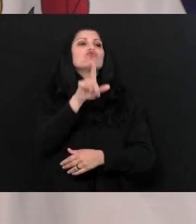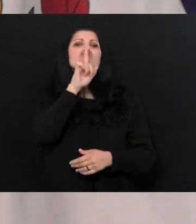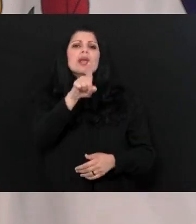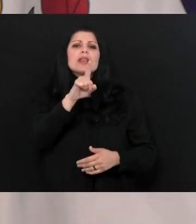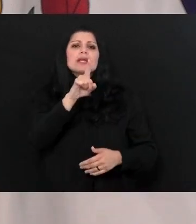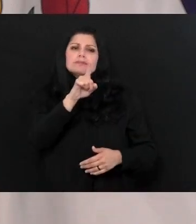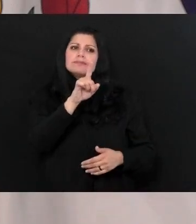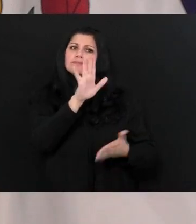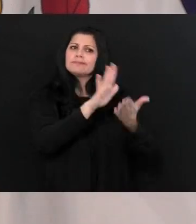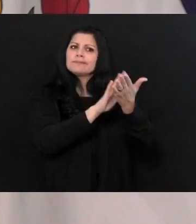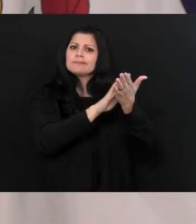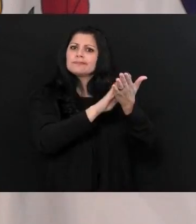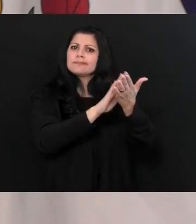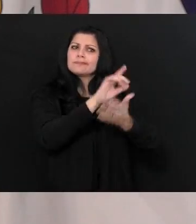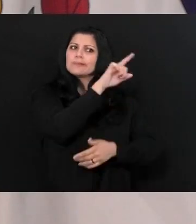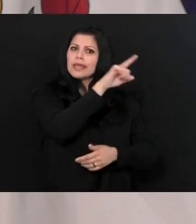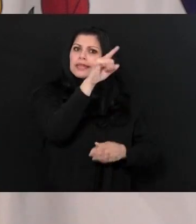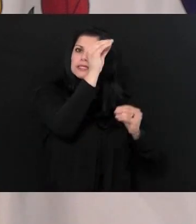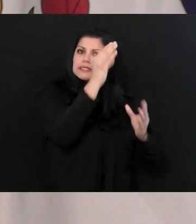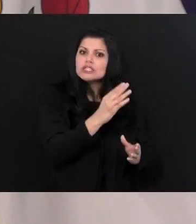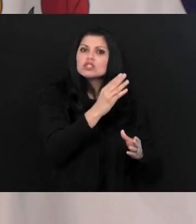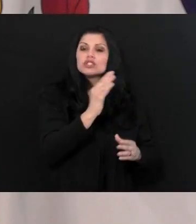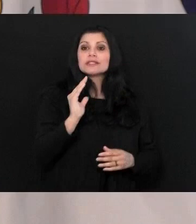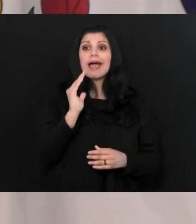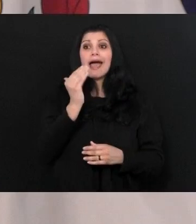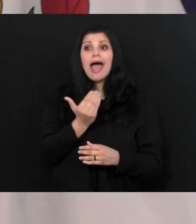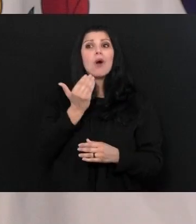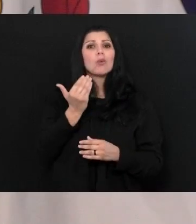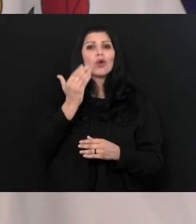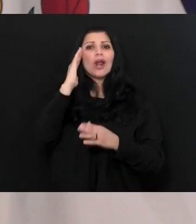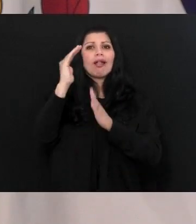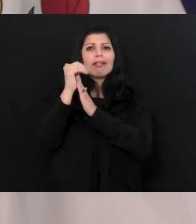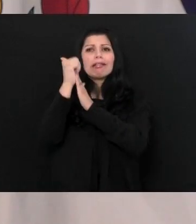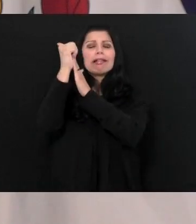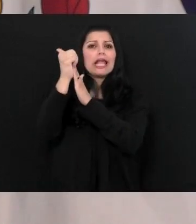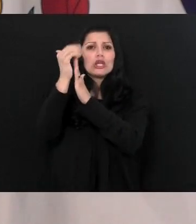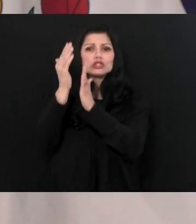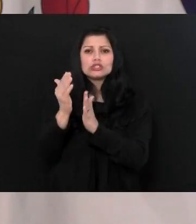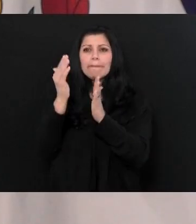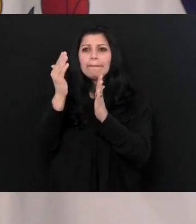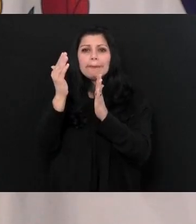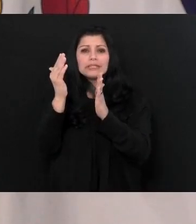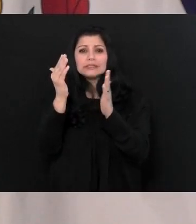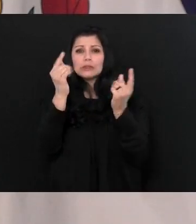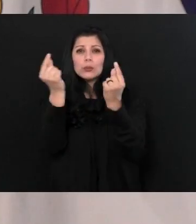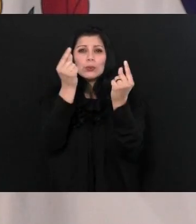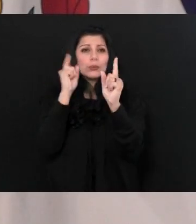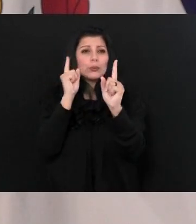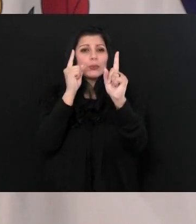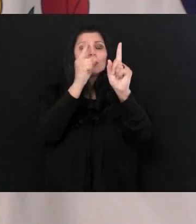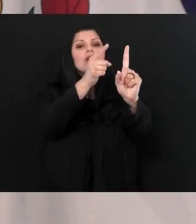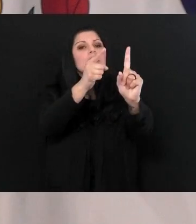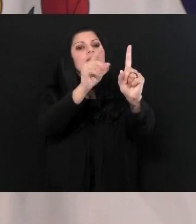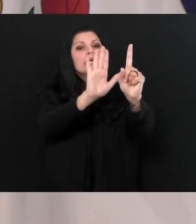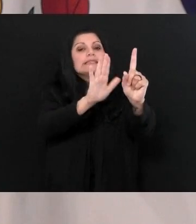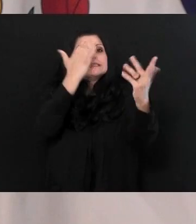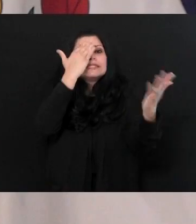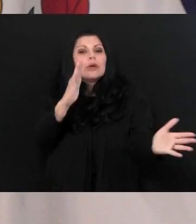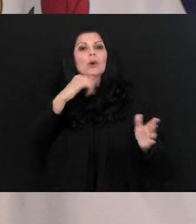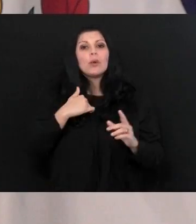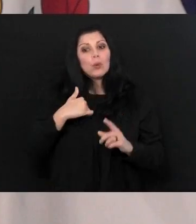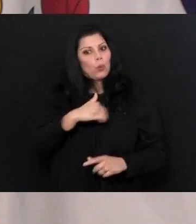going, but really and truly, we are trying with all in us to make it beyond belief safe.